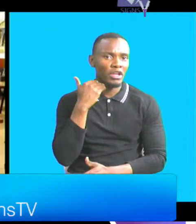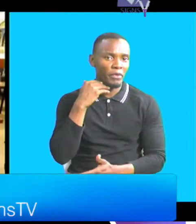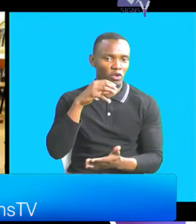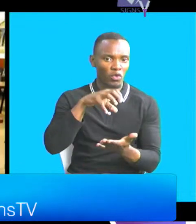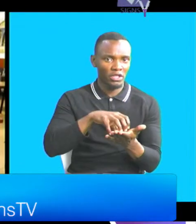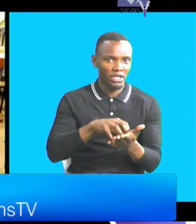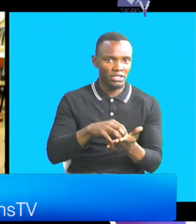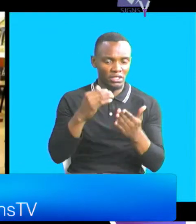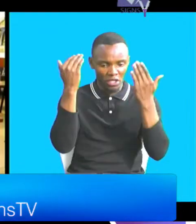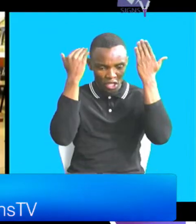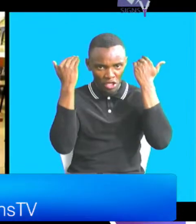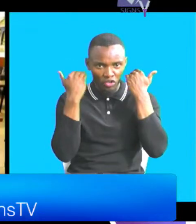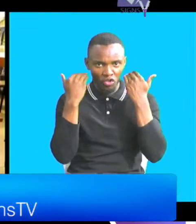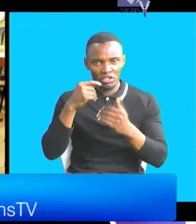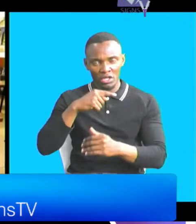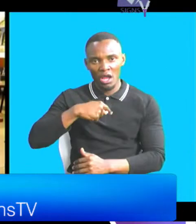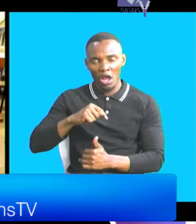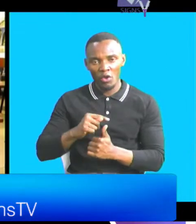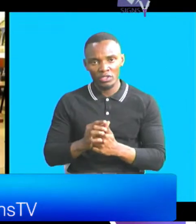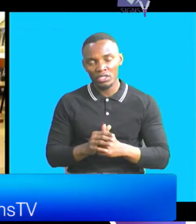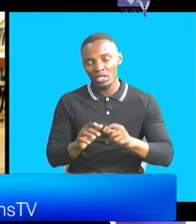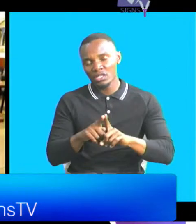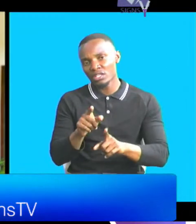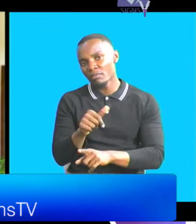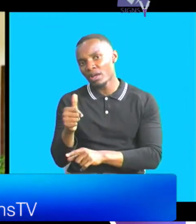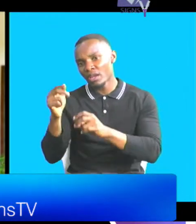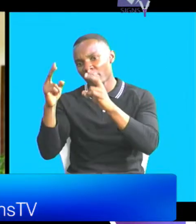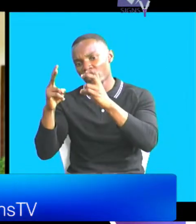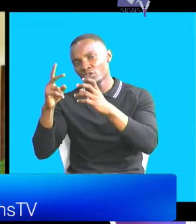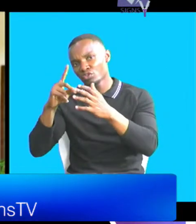Yes, the other issues which also came out is